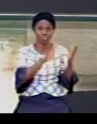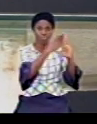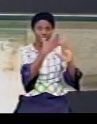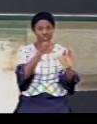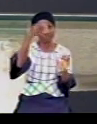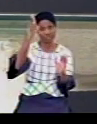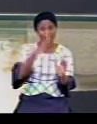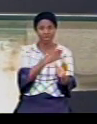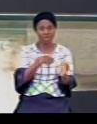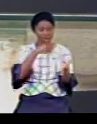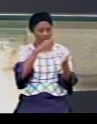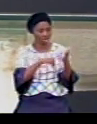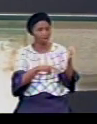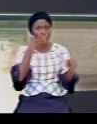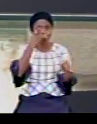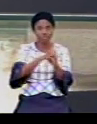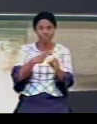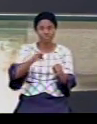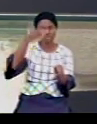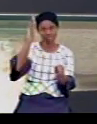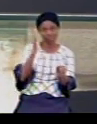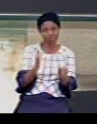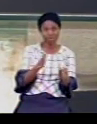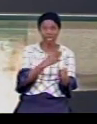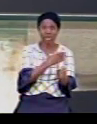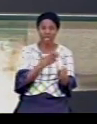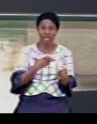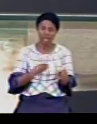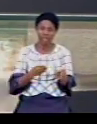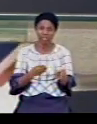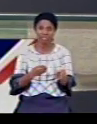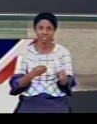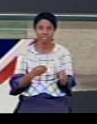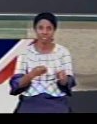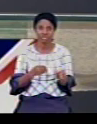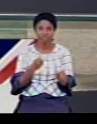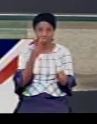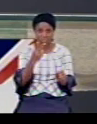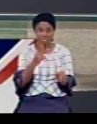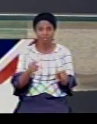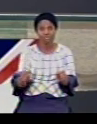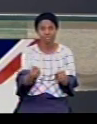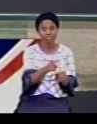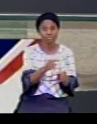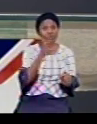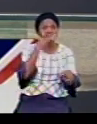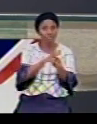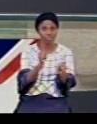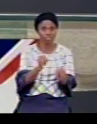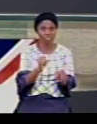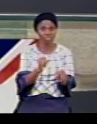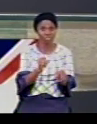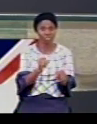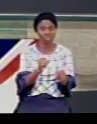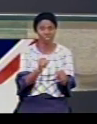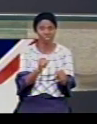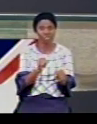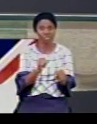read and recite those promises in the presence of the